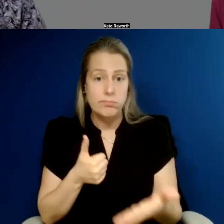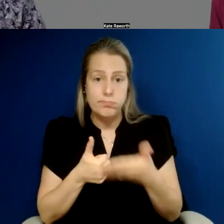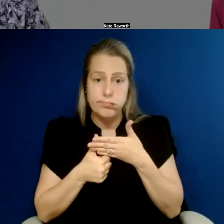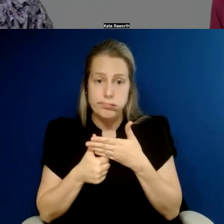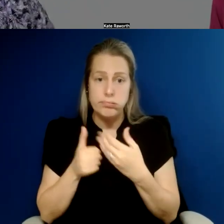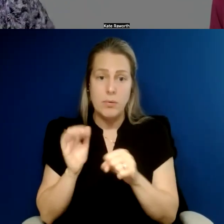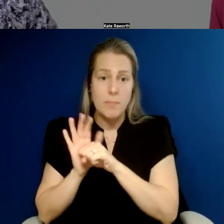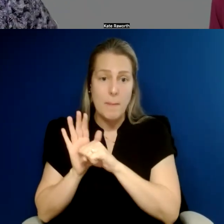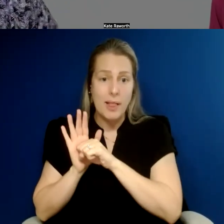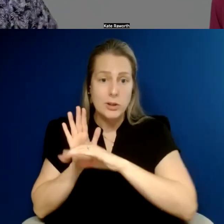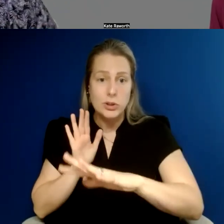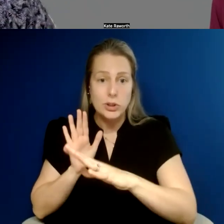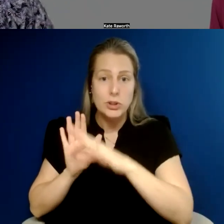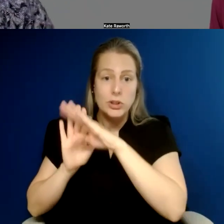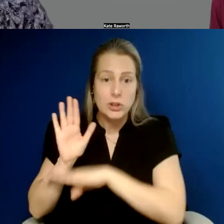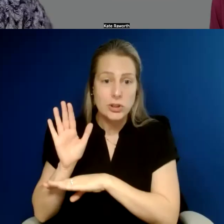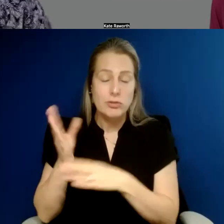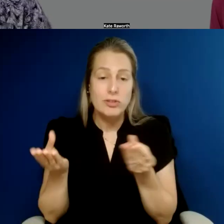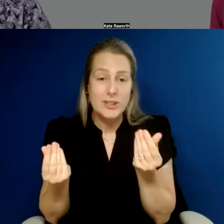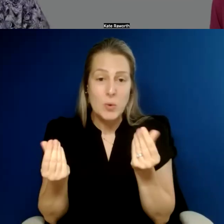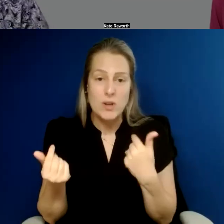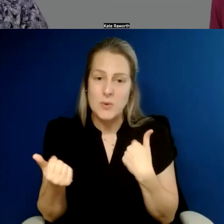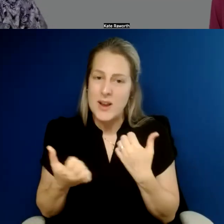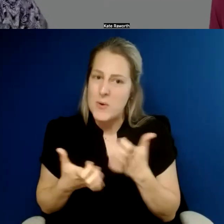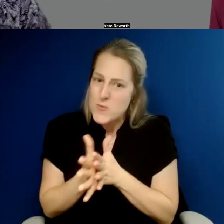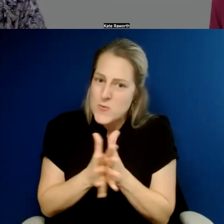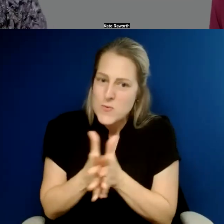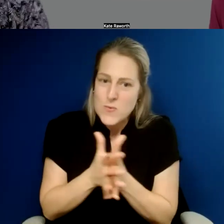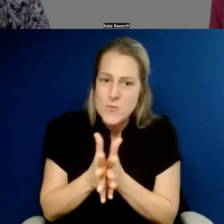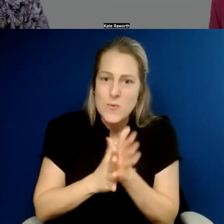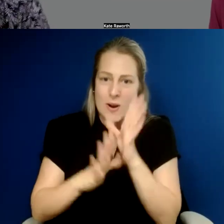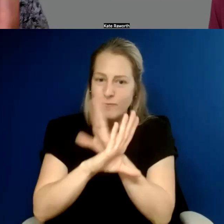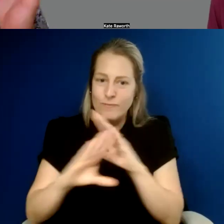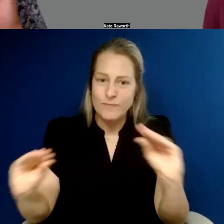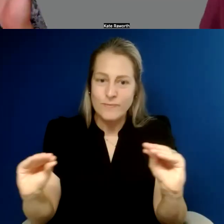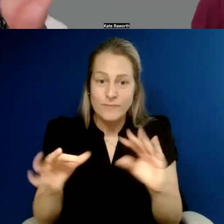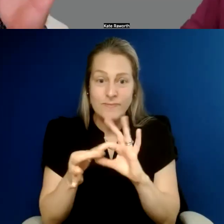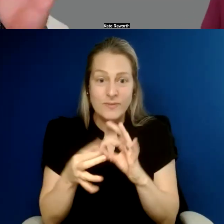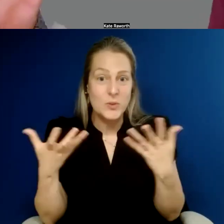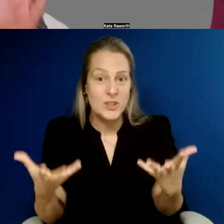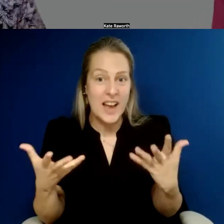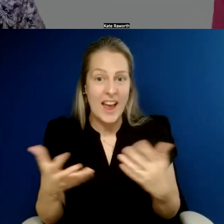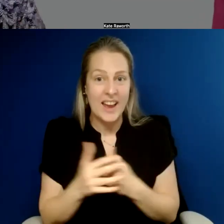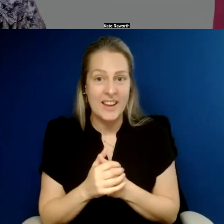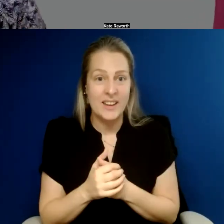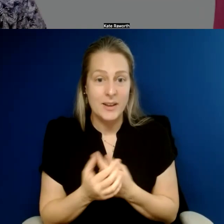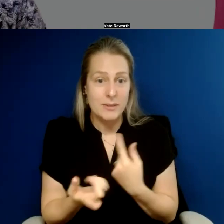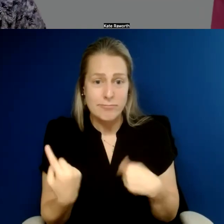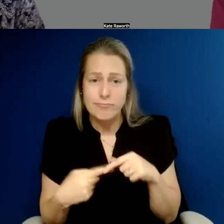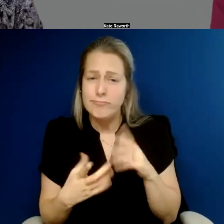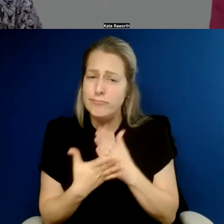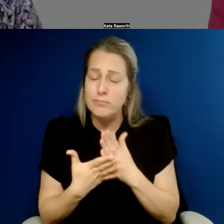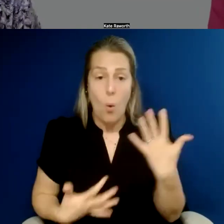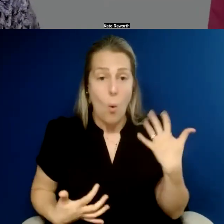we can't wait to introduce to you all today. So we have been honored and blown away, honestly, by the interest in this